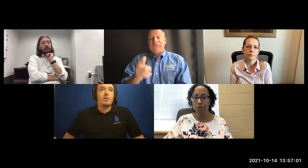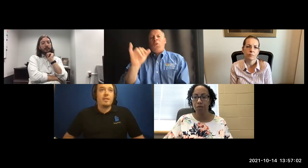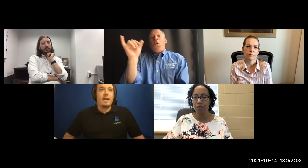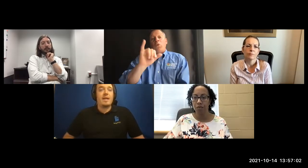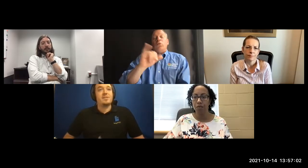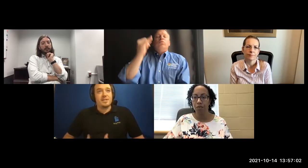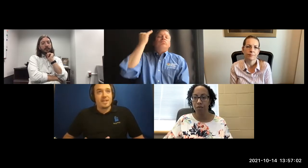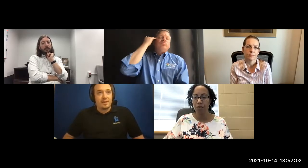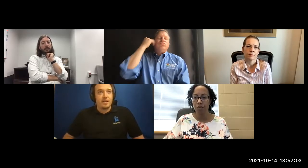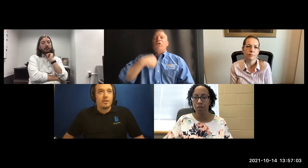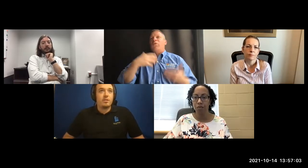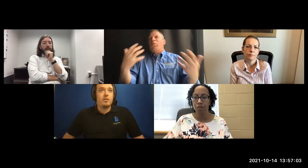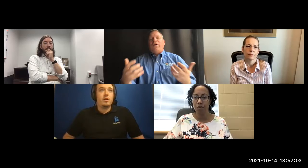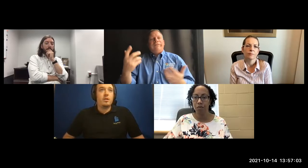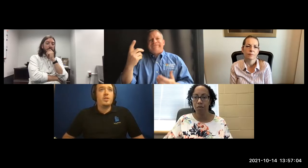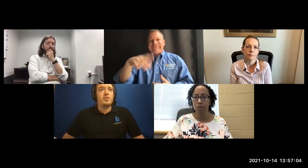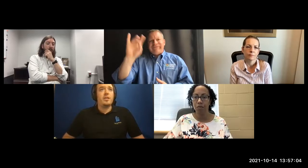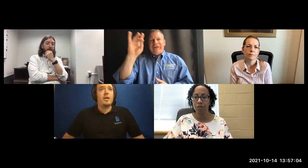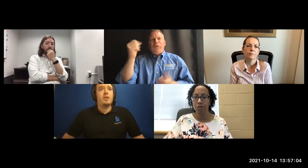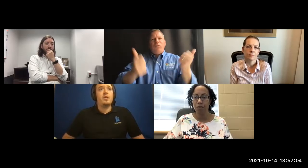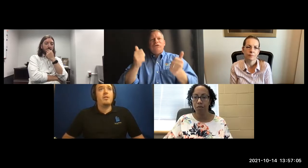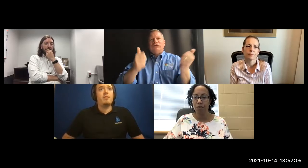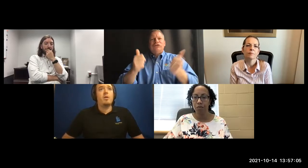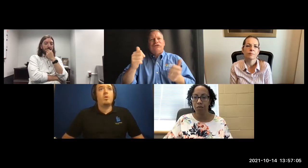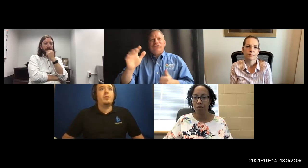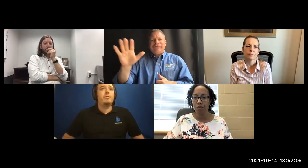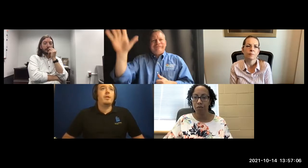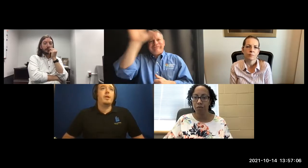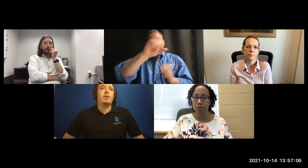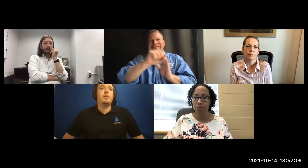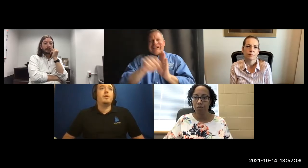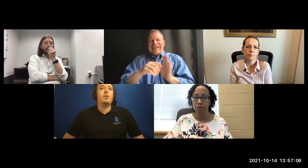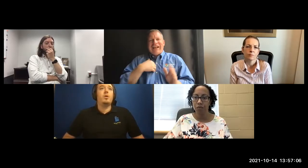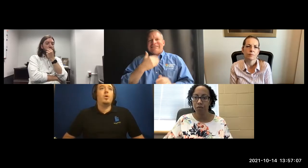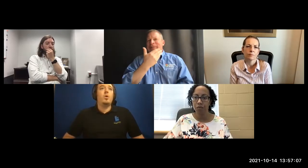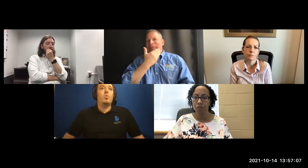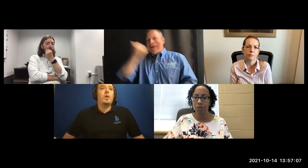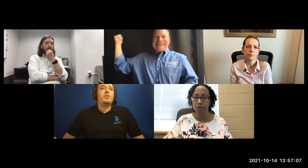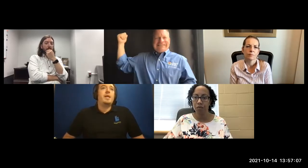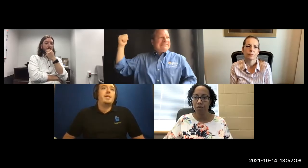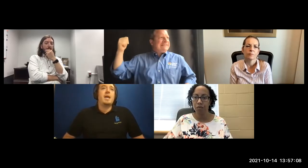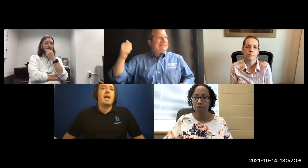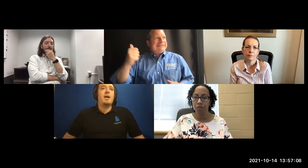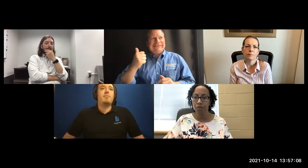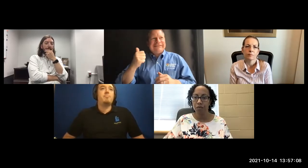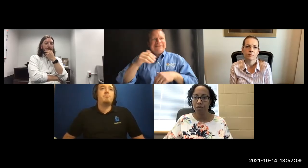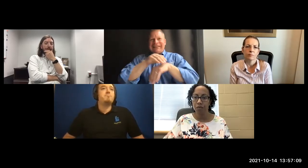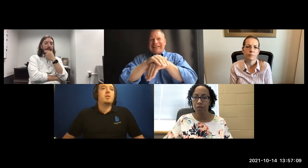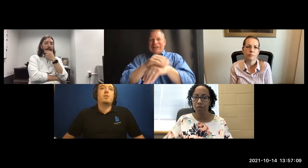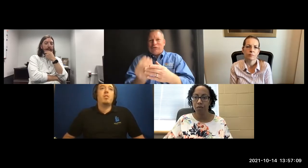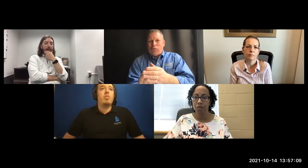We can look at that and assess that data. In addition to that, if I want to find which states